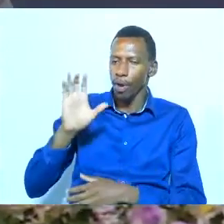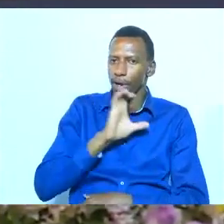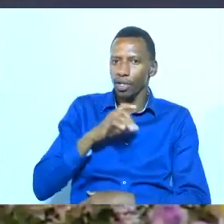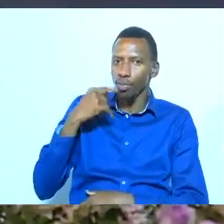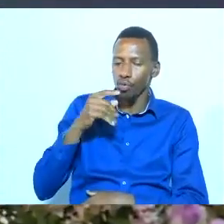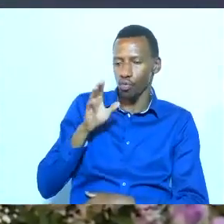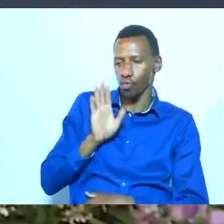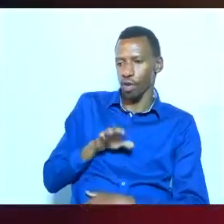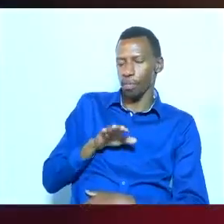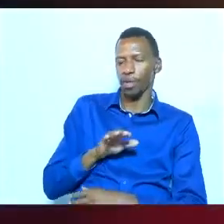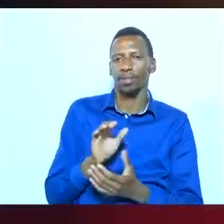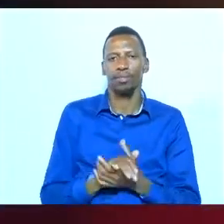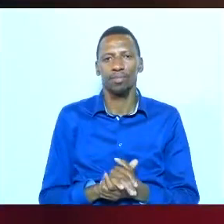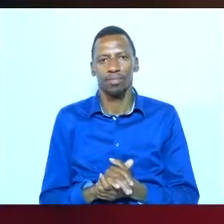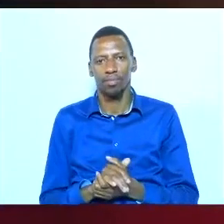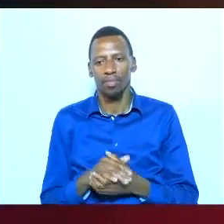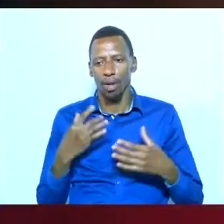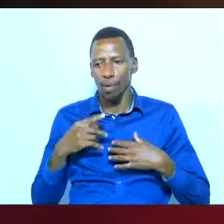are women.